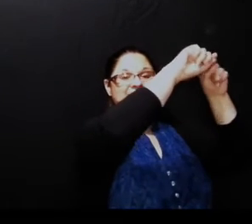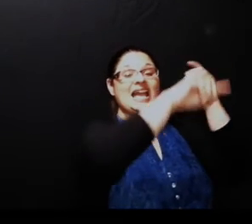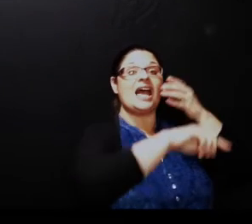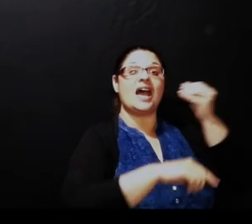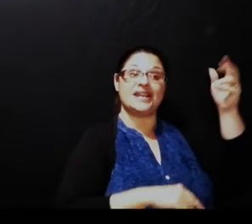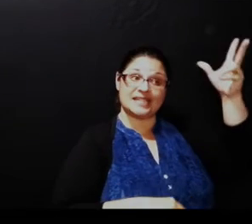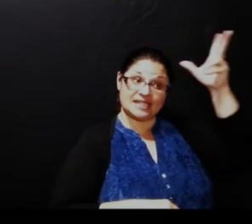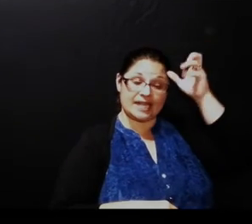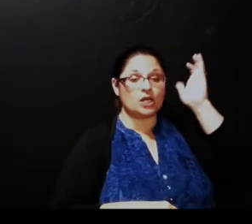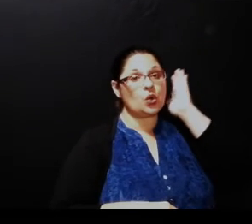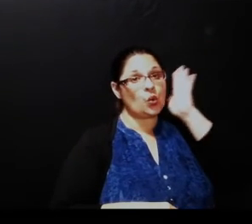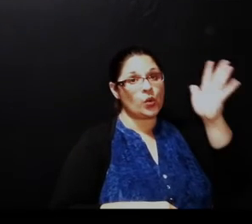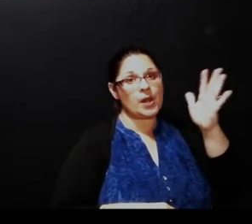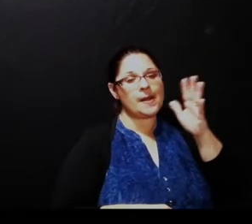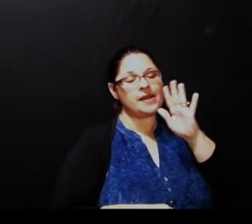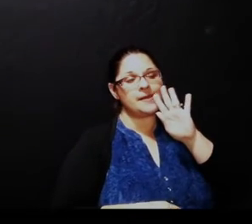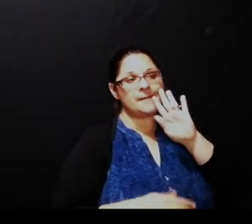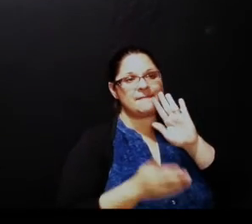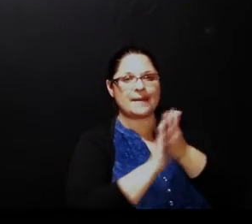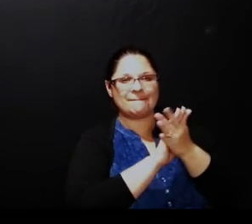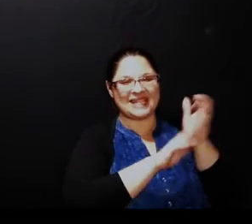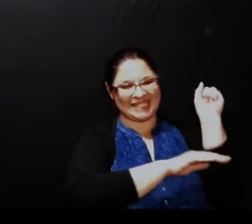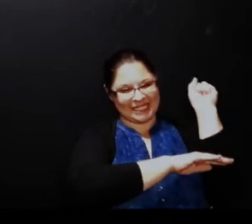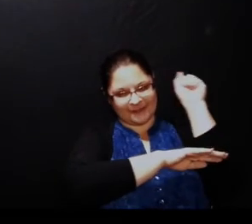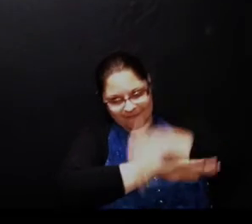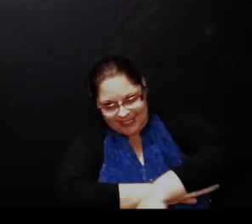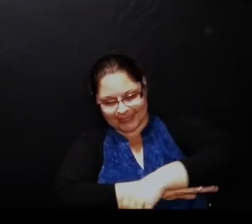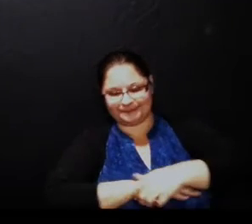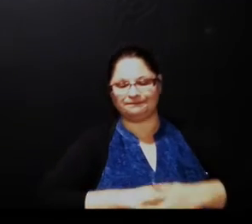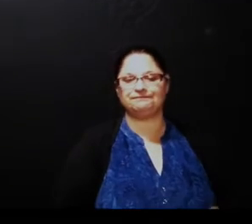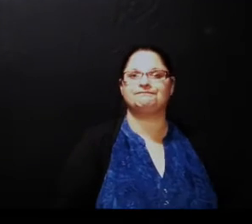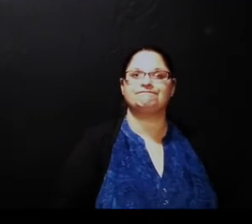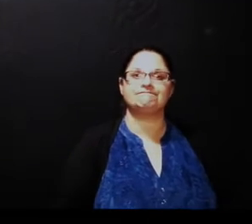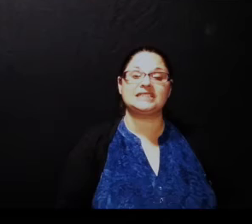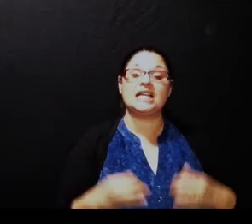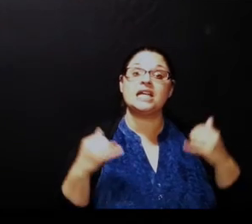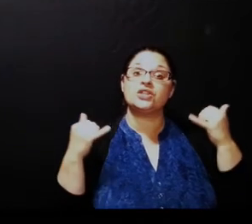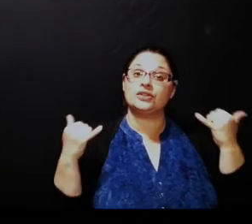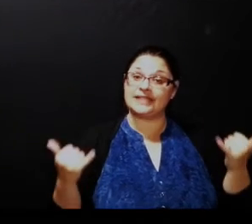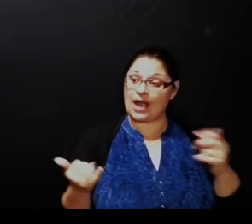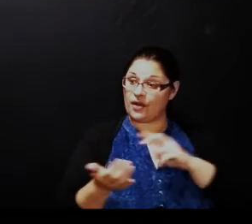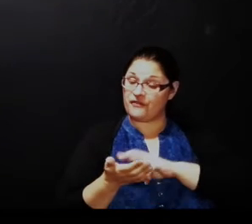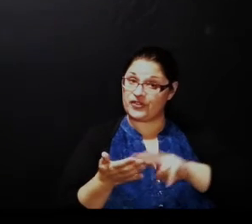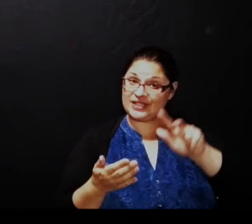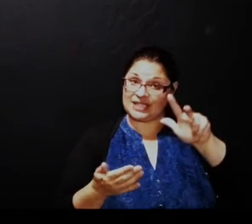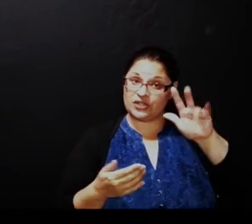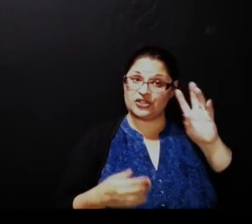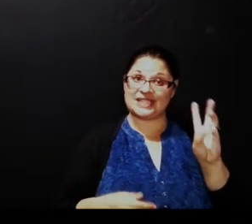36. Jesus says this. Here is the invitation of Jesus Christ.